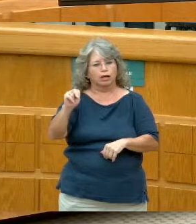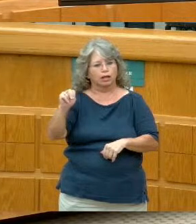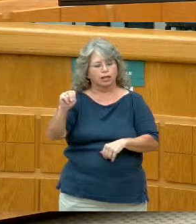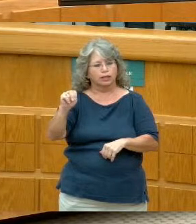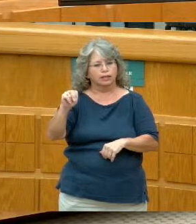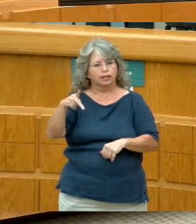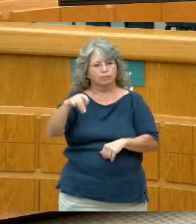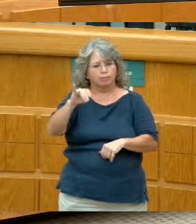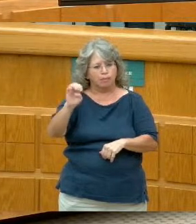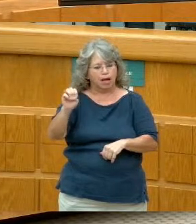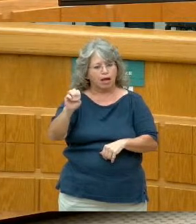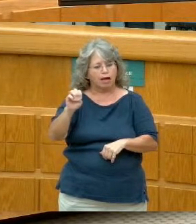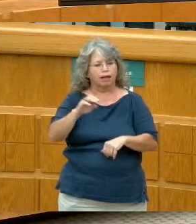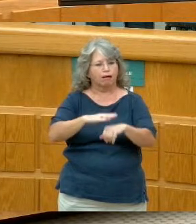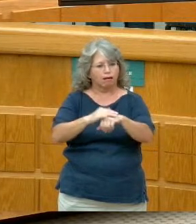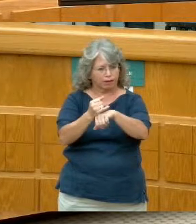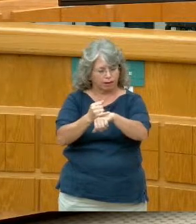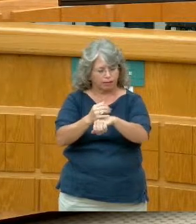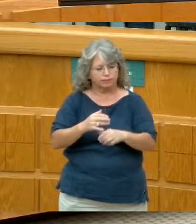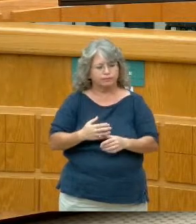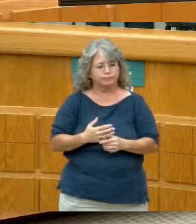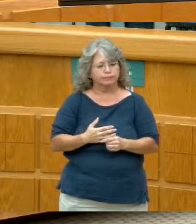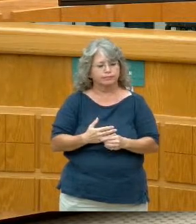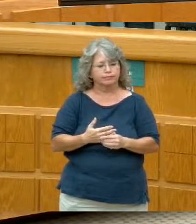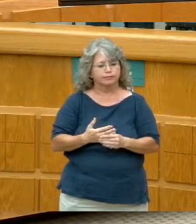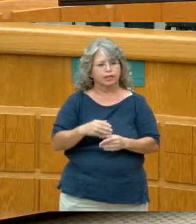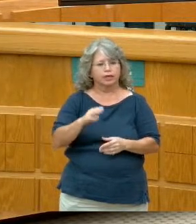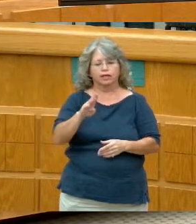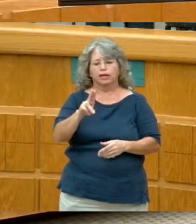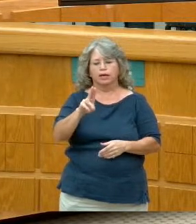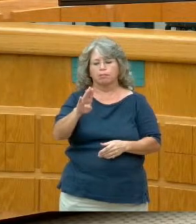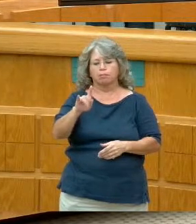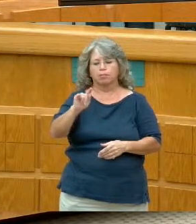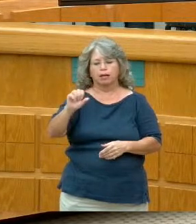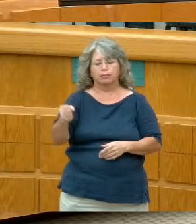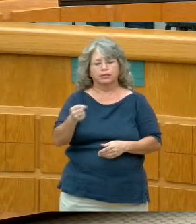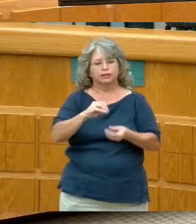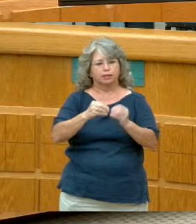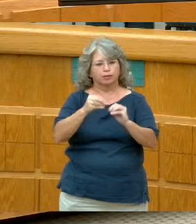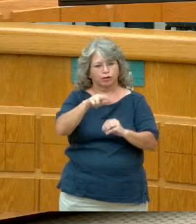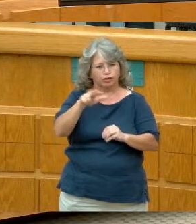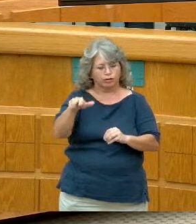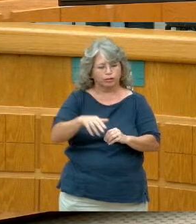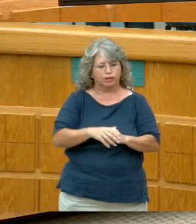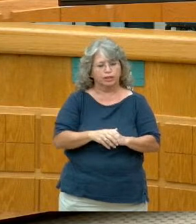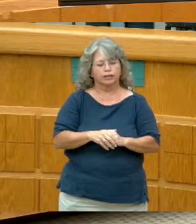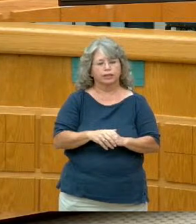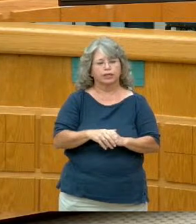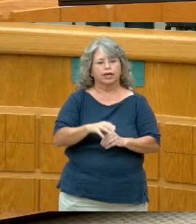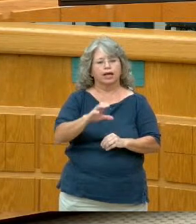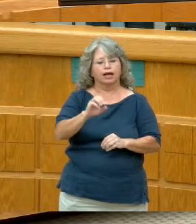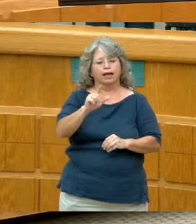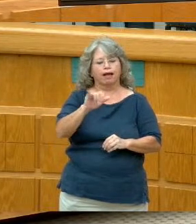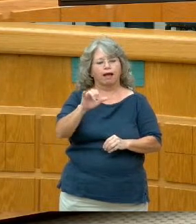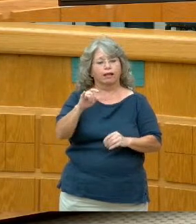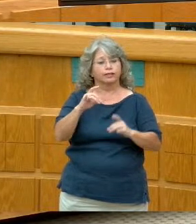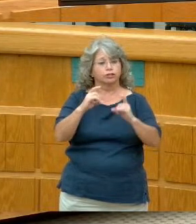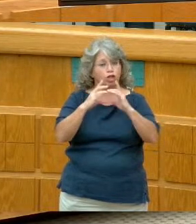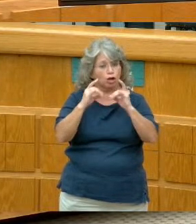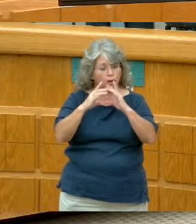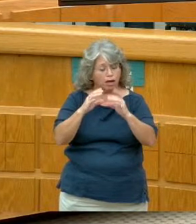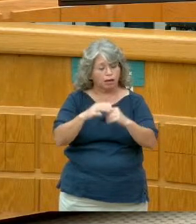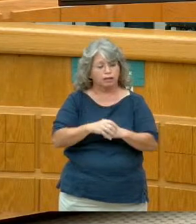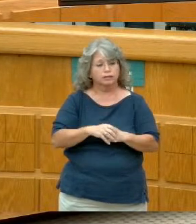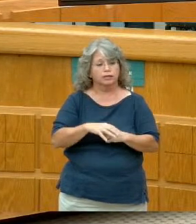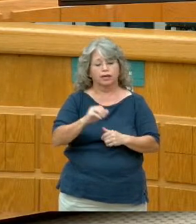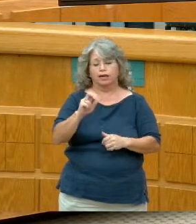Pie out on Padre Island Drive out on the island, Bubba's number 33, you probably know where that is, Cal Allen